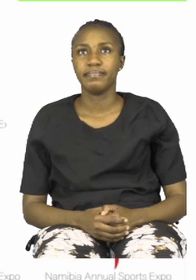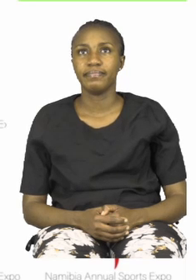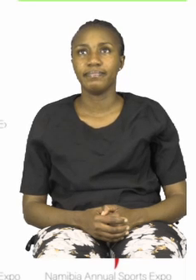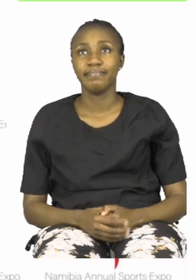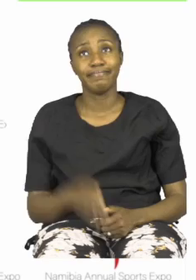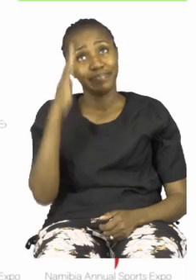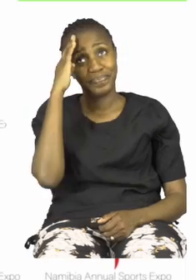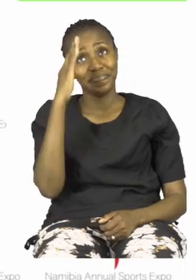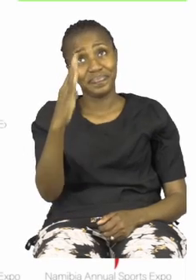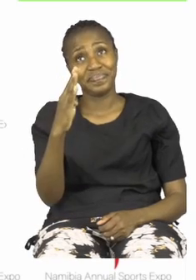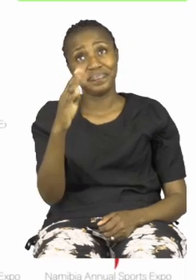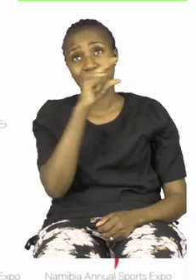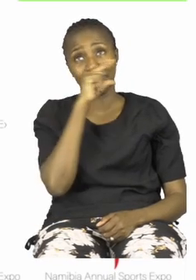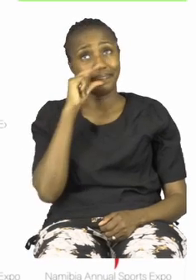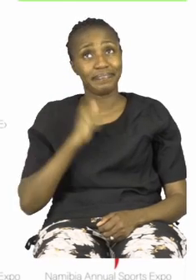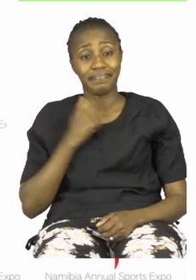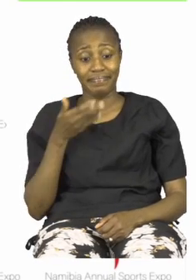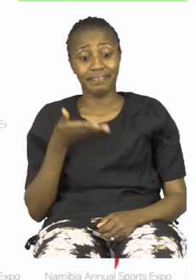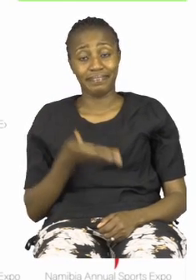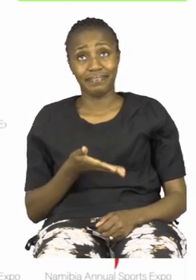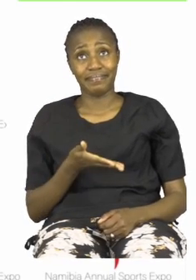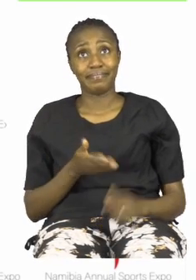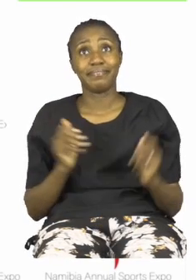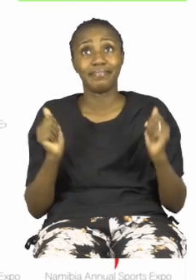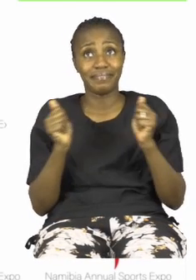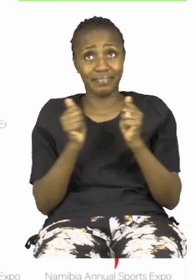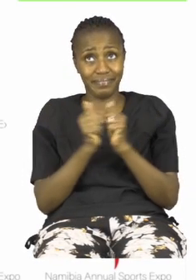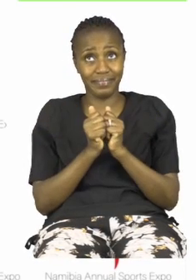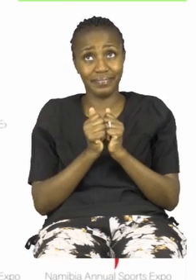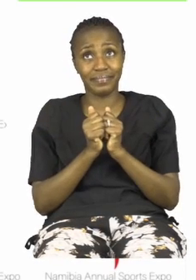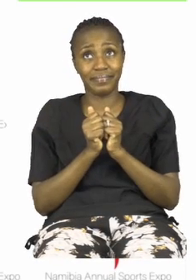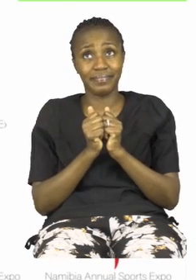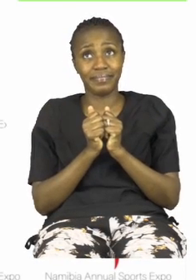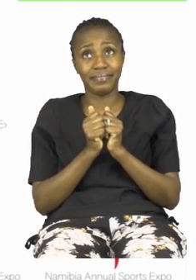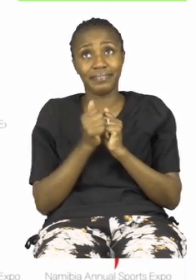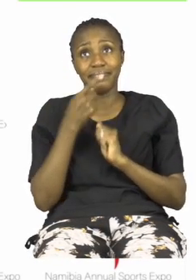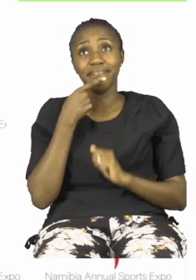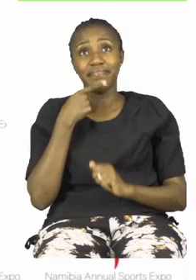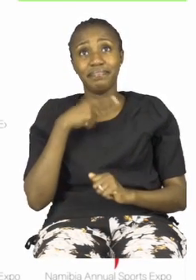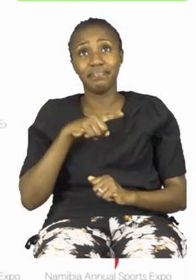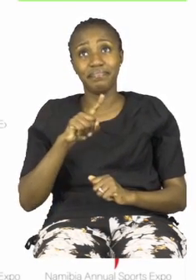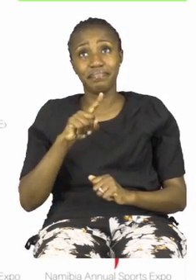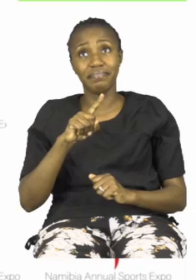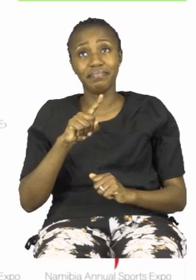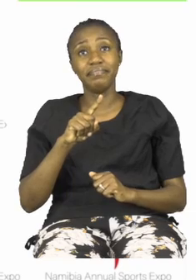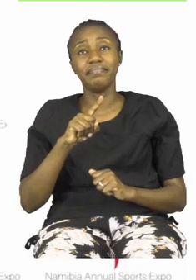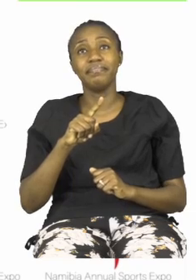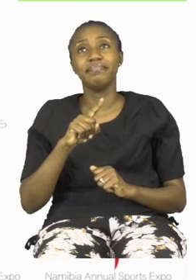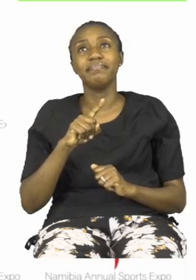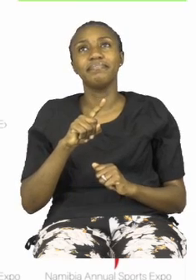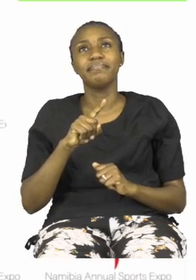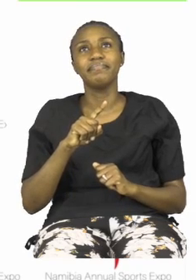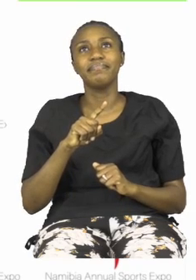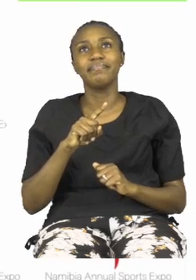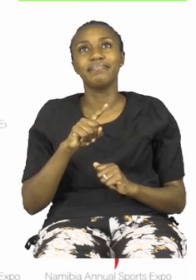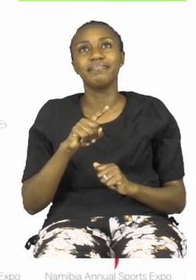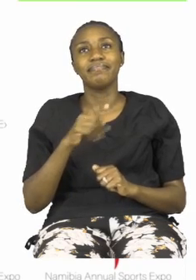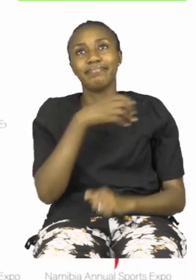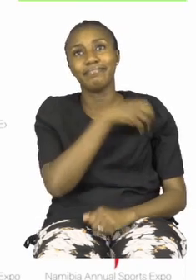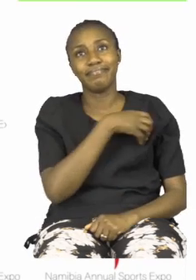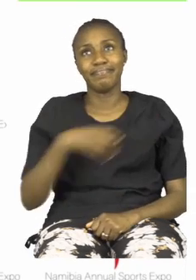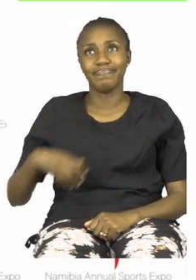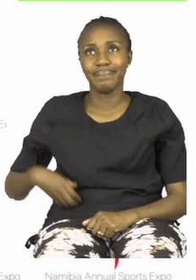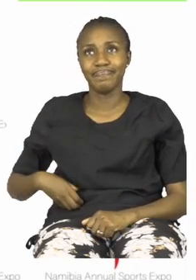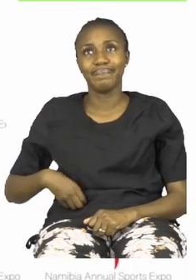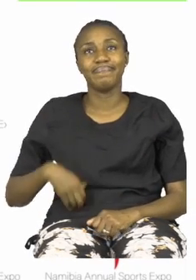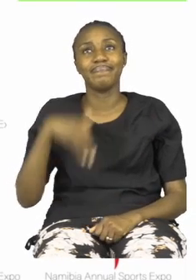Good day, my name is Limba Mupetami, and I'm joined today in studio by the president of the